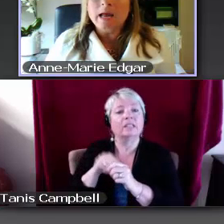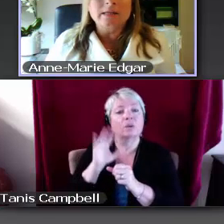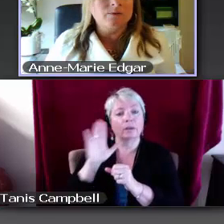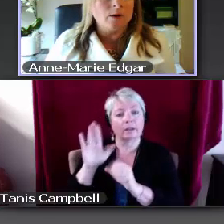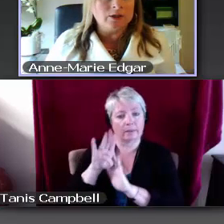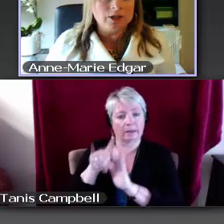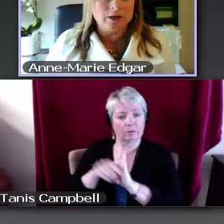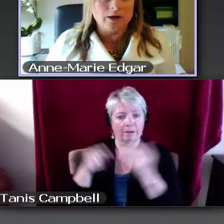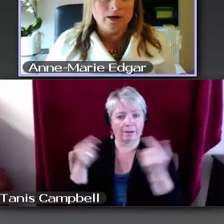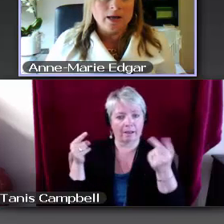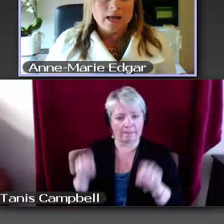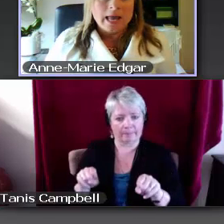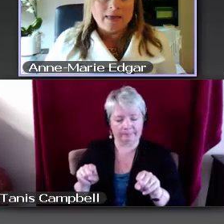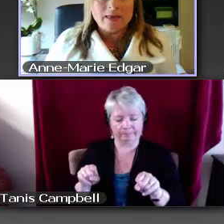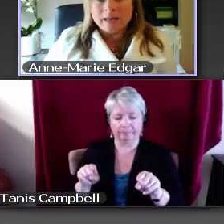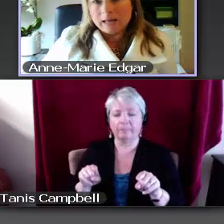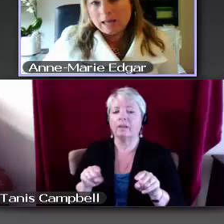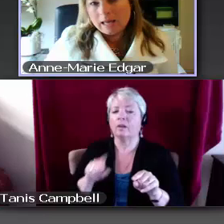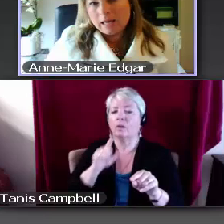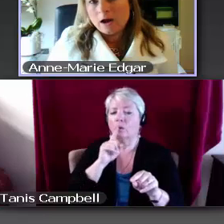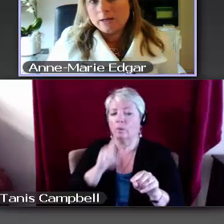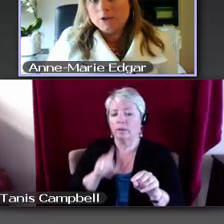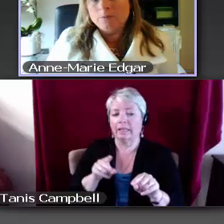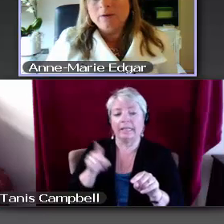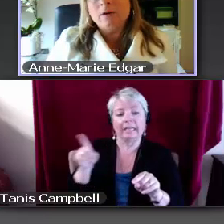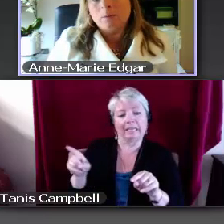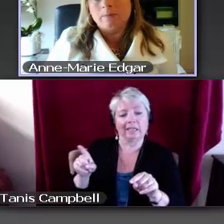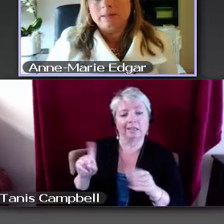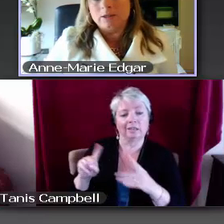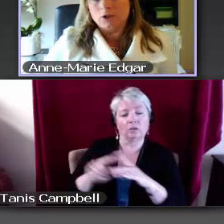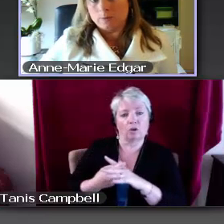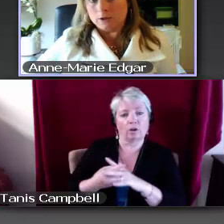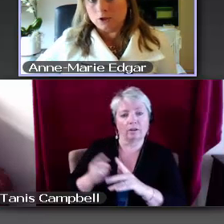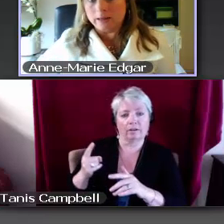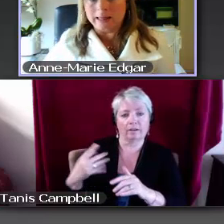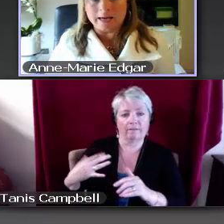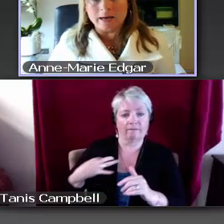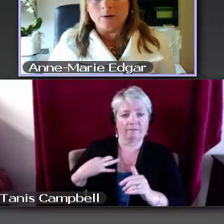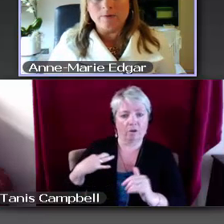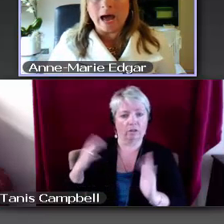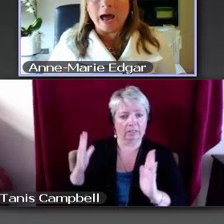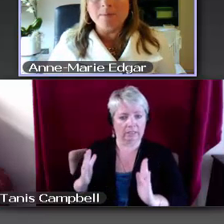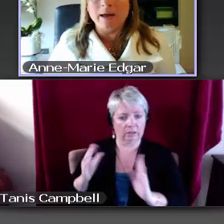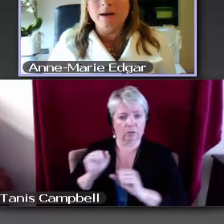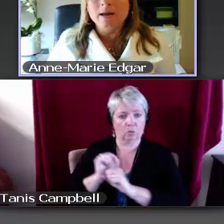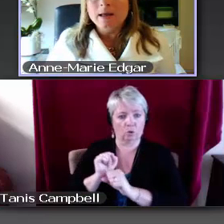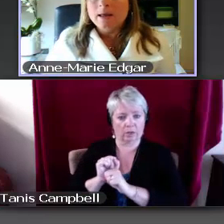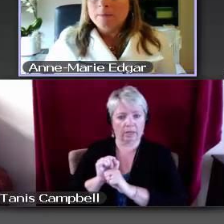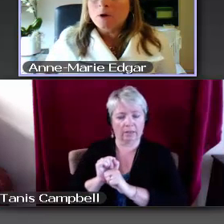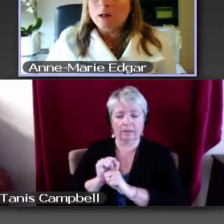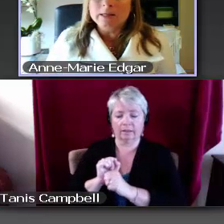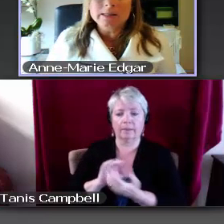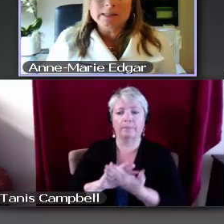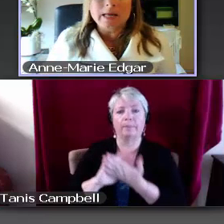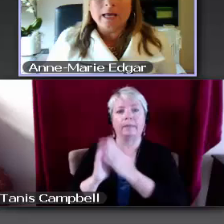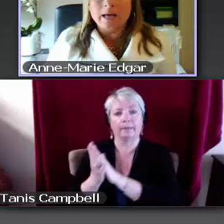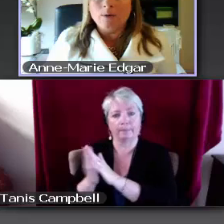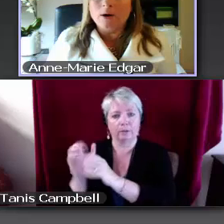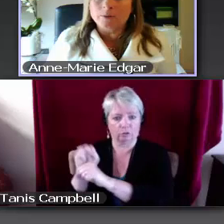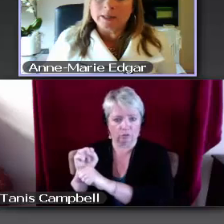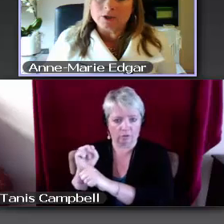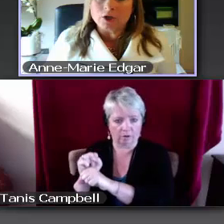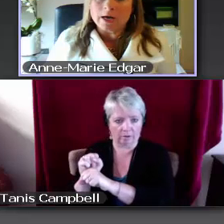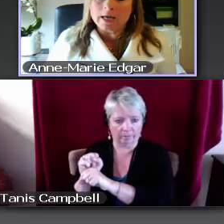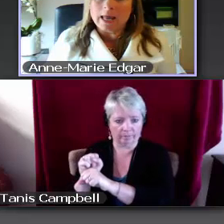working as a volunteer, and then he got into a bit of an employment situation that led out of that. But Colin's